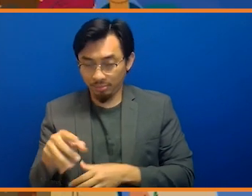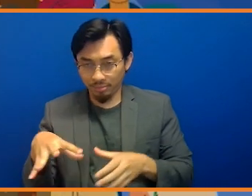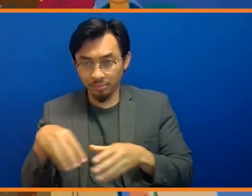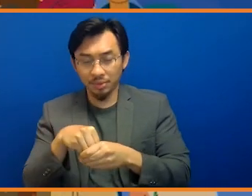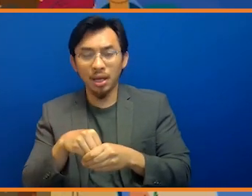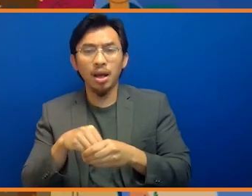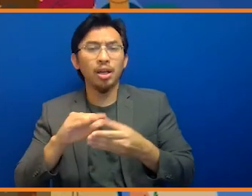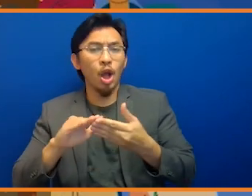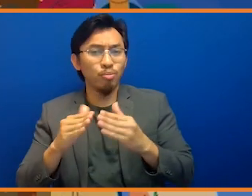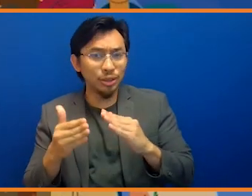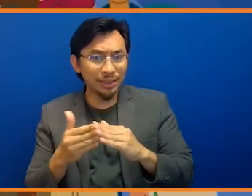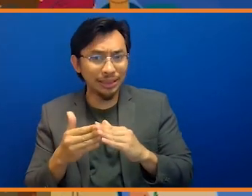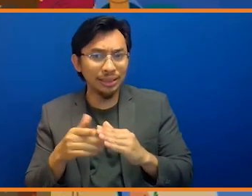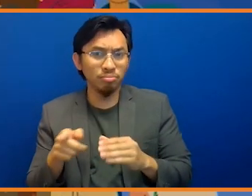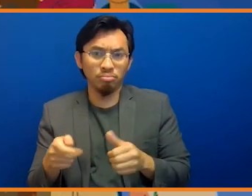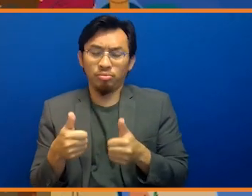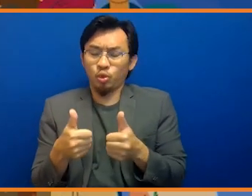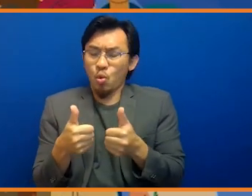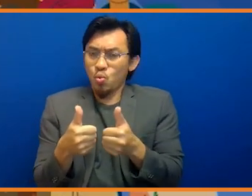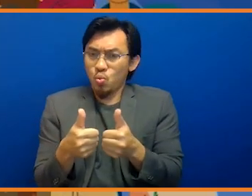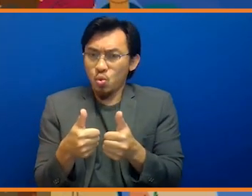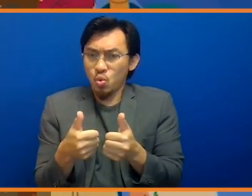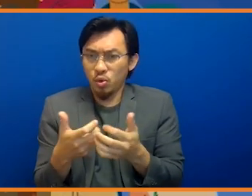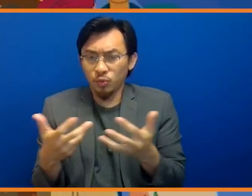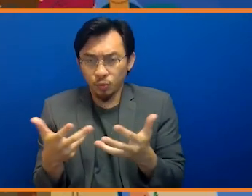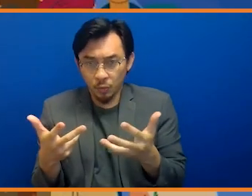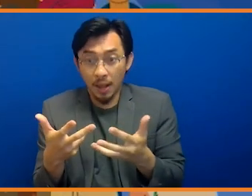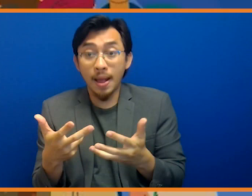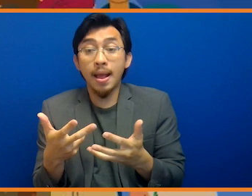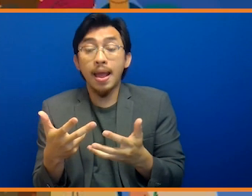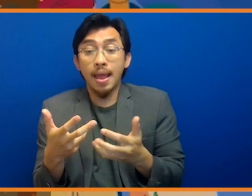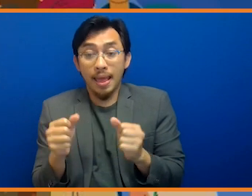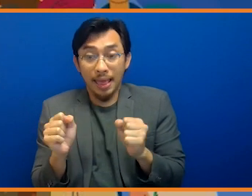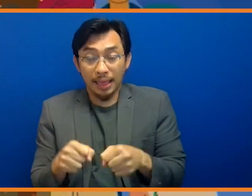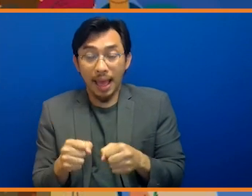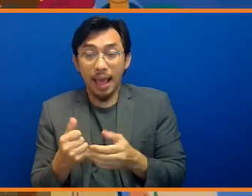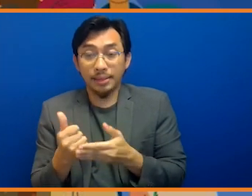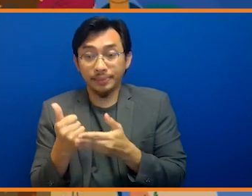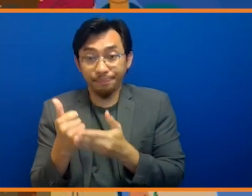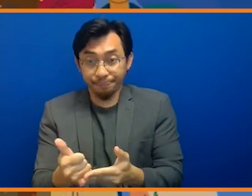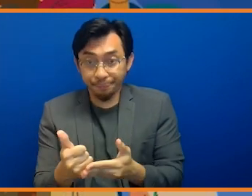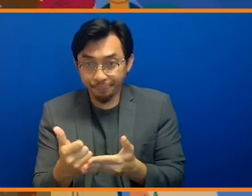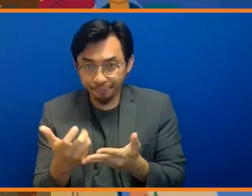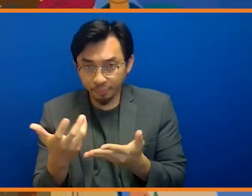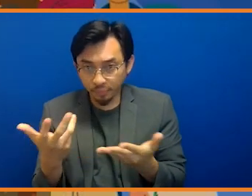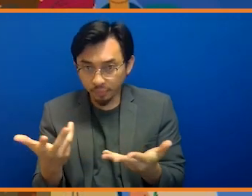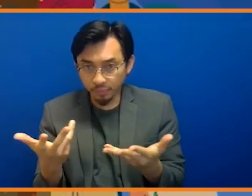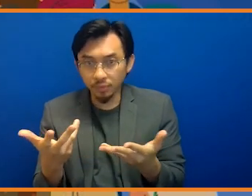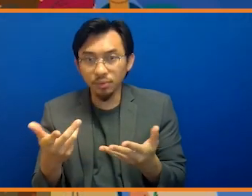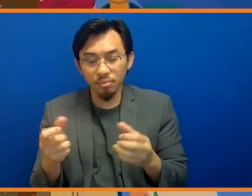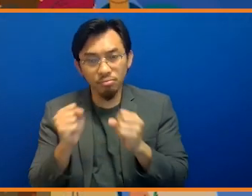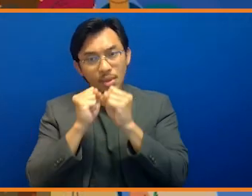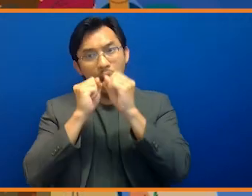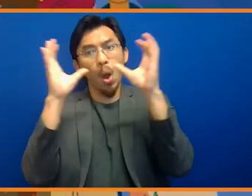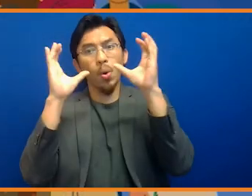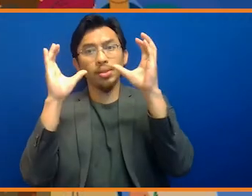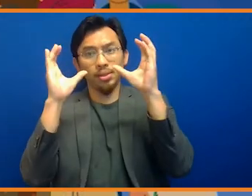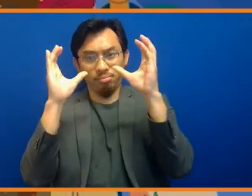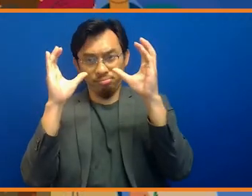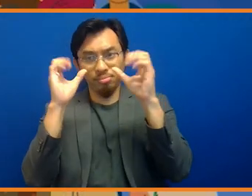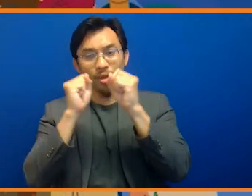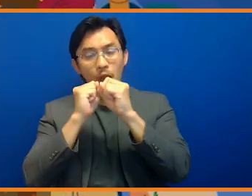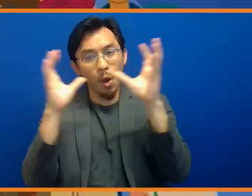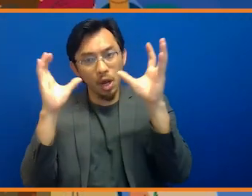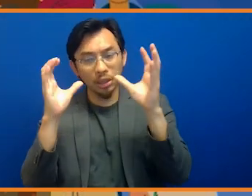community. So yeah, it will effective to ensure the and draw awareness about